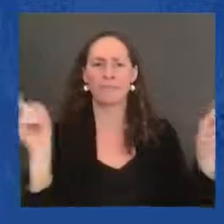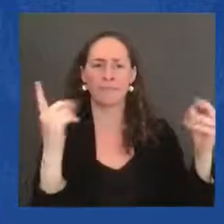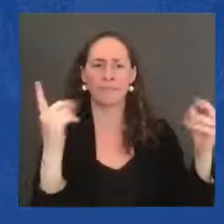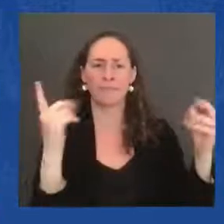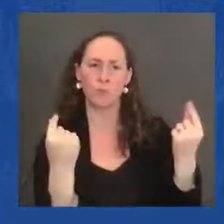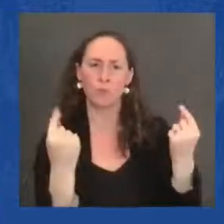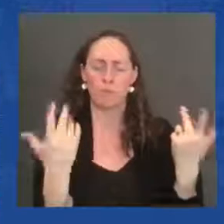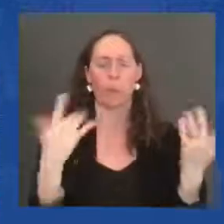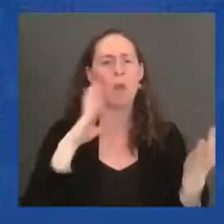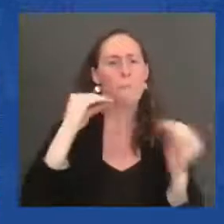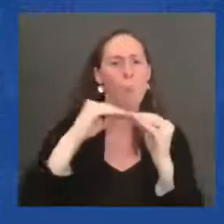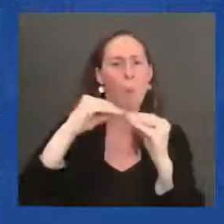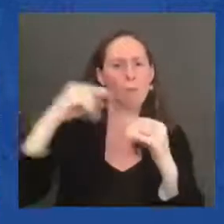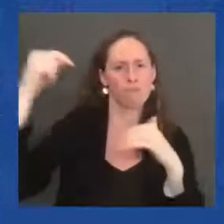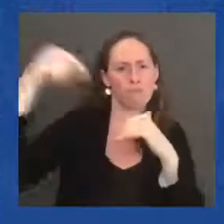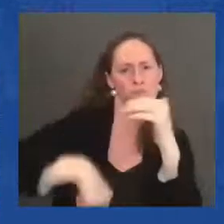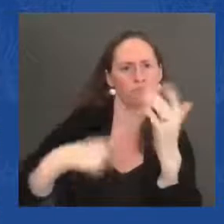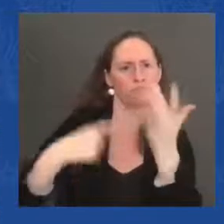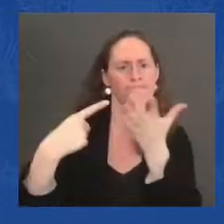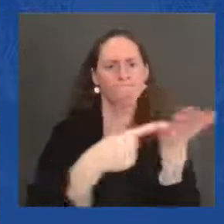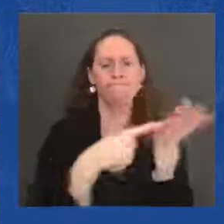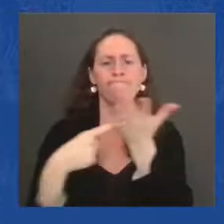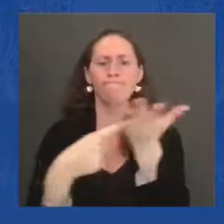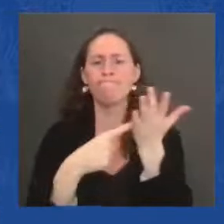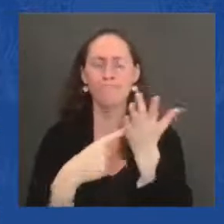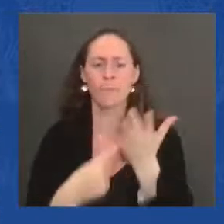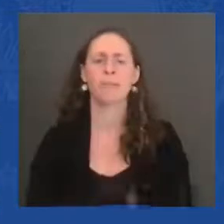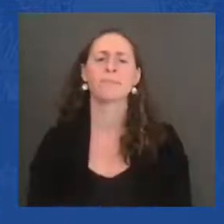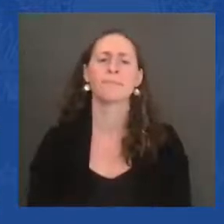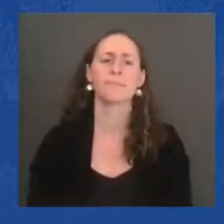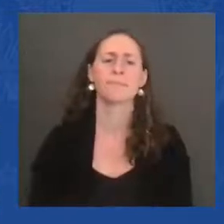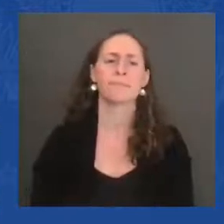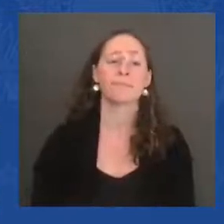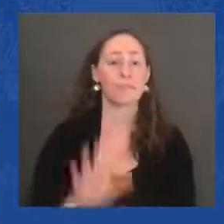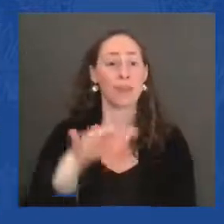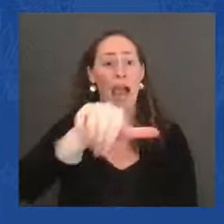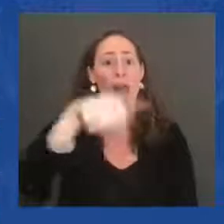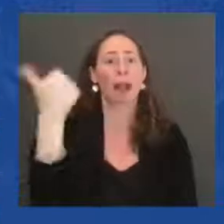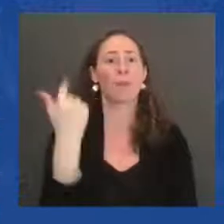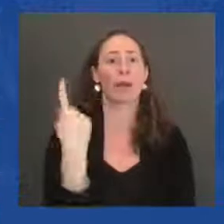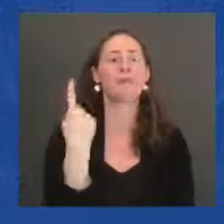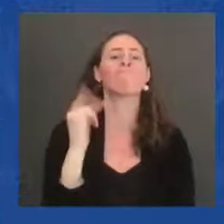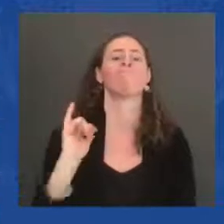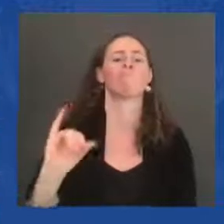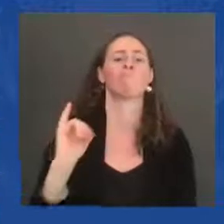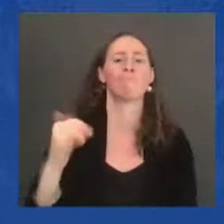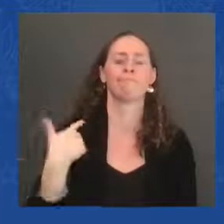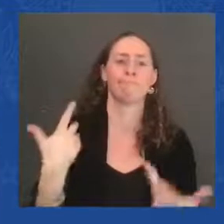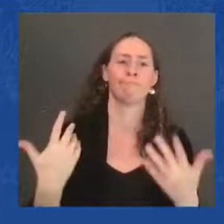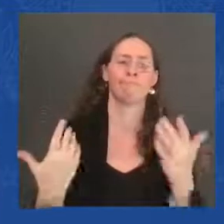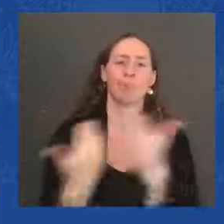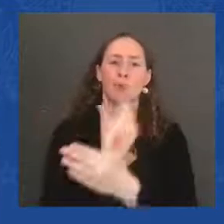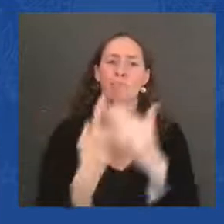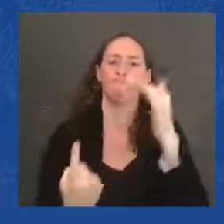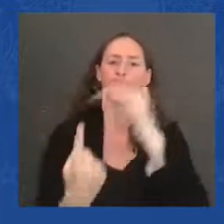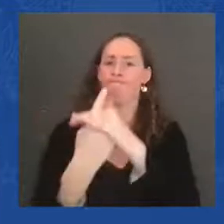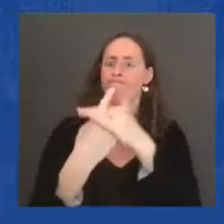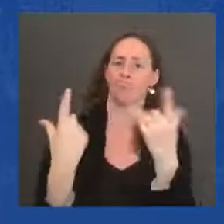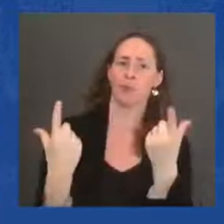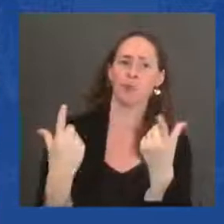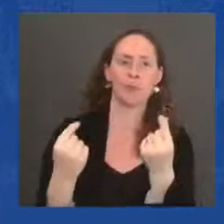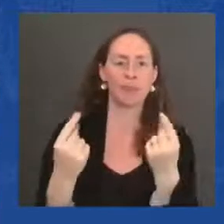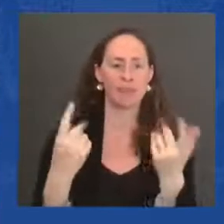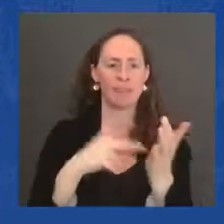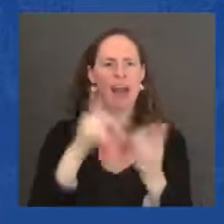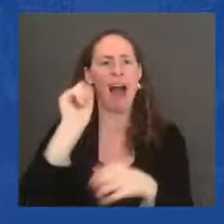the nation's need to recommit resources to fire prevention, preparedness, and response. And frankly, we're honored that